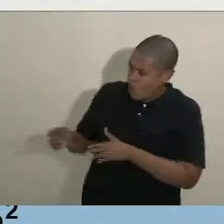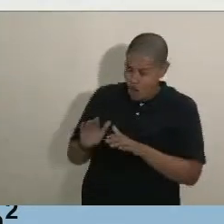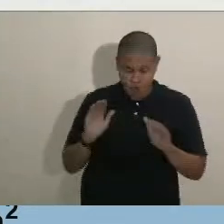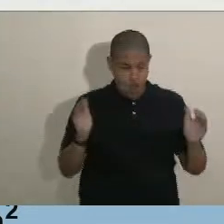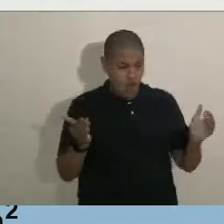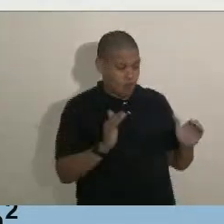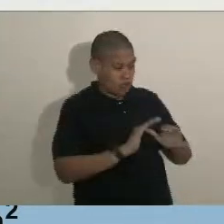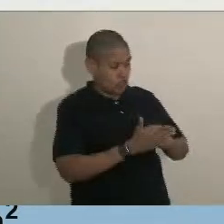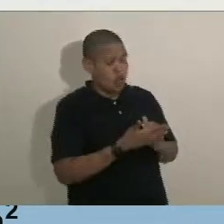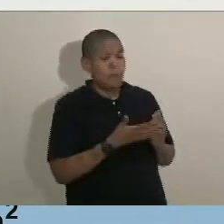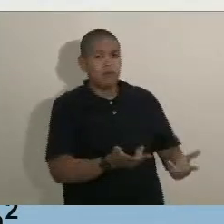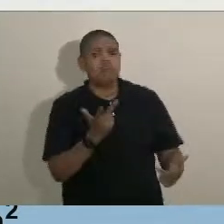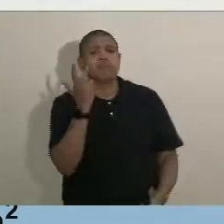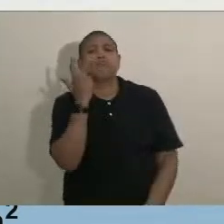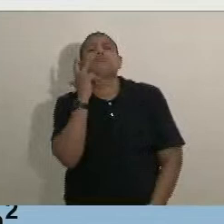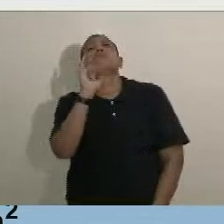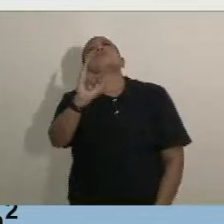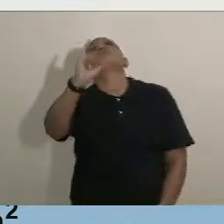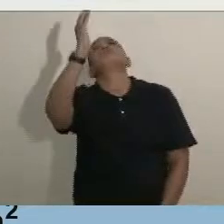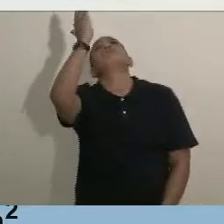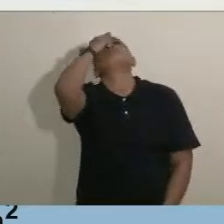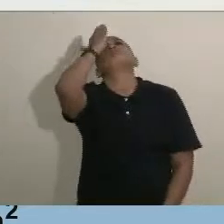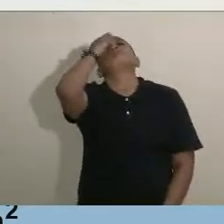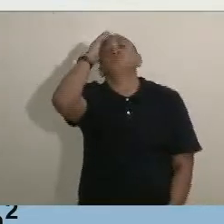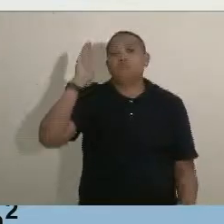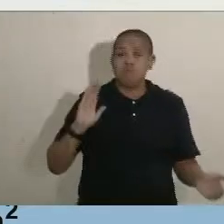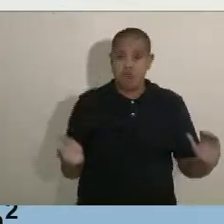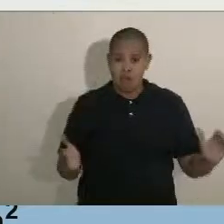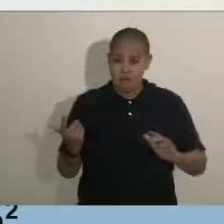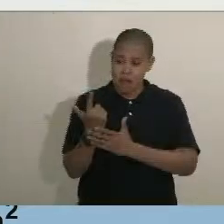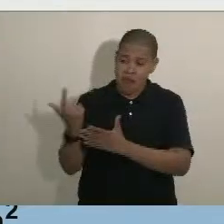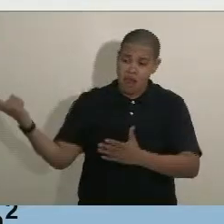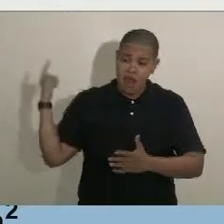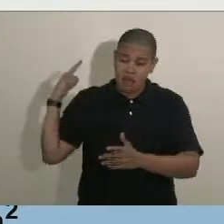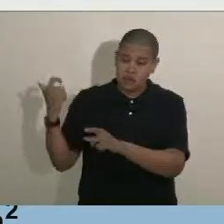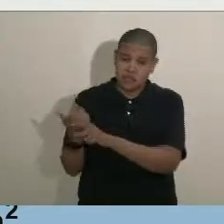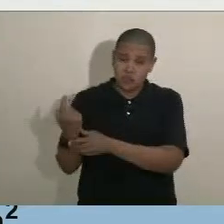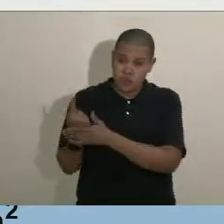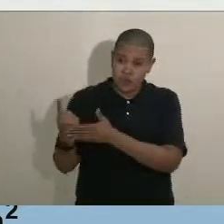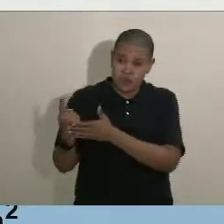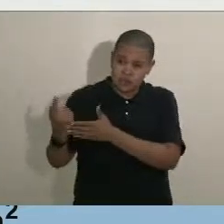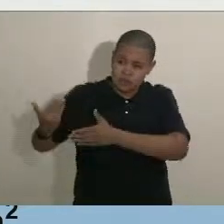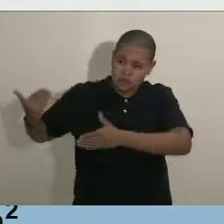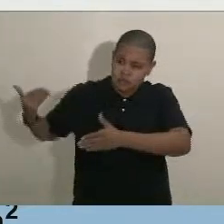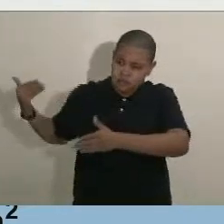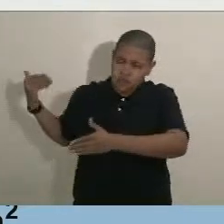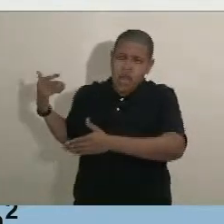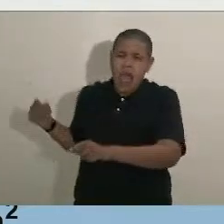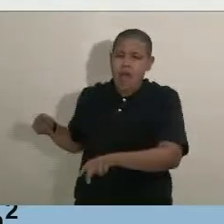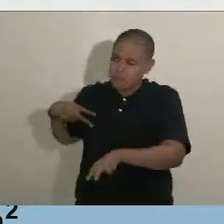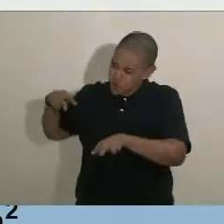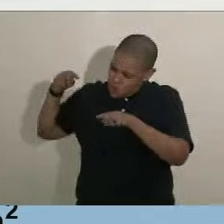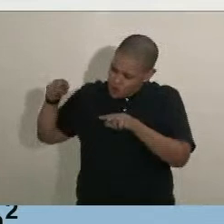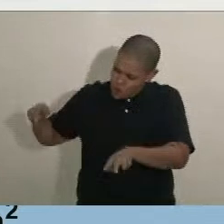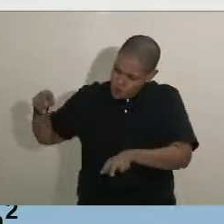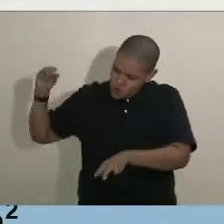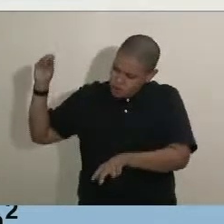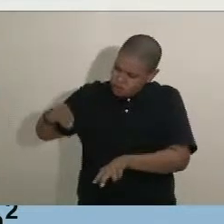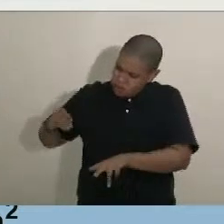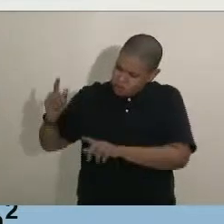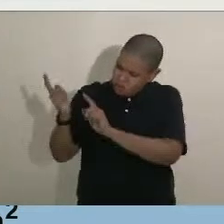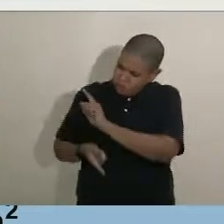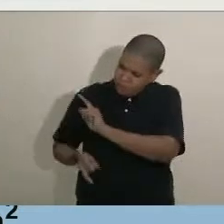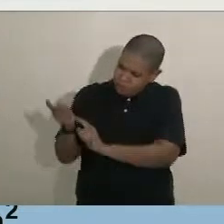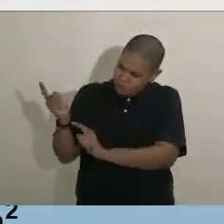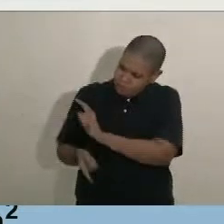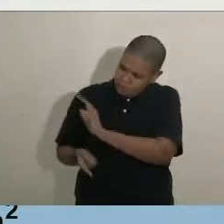would have seen that comparing last week with the week before, and we look at the percentage change in the number